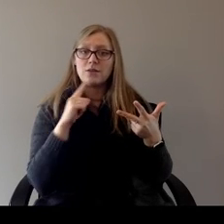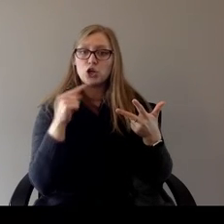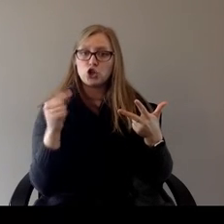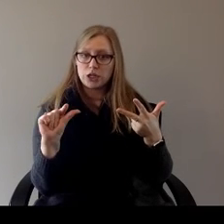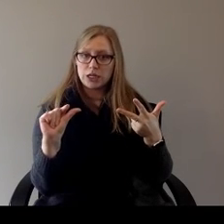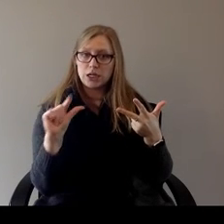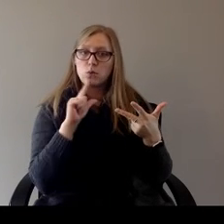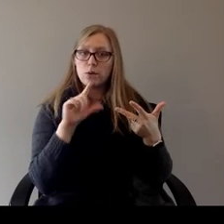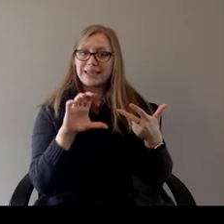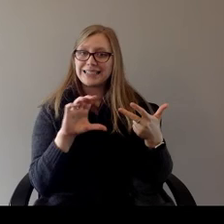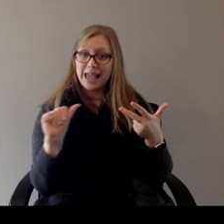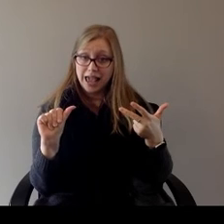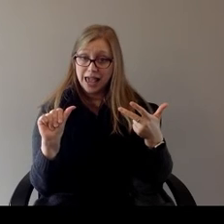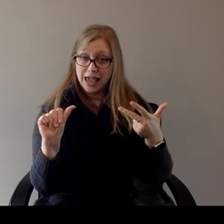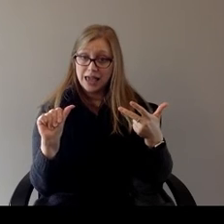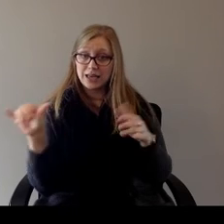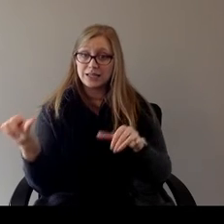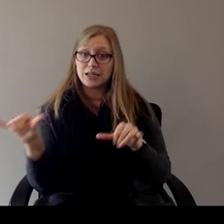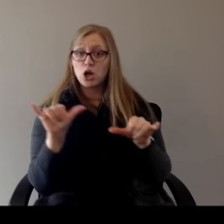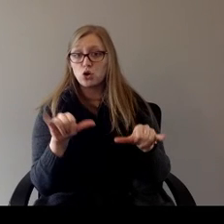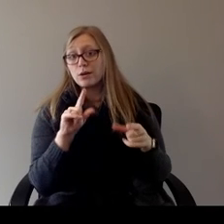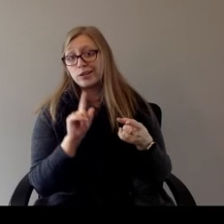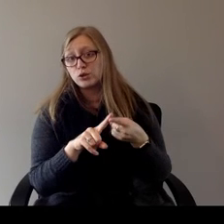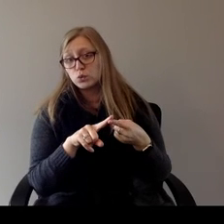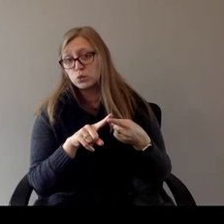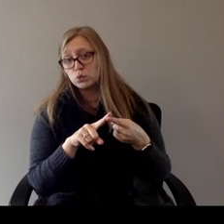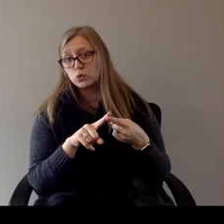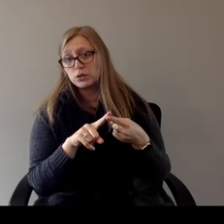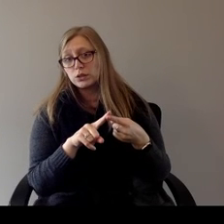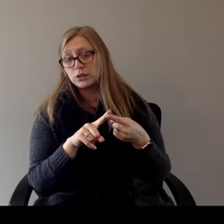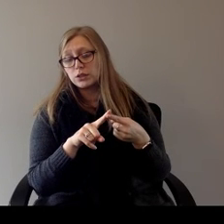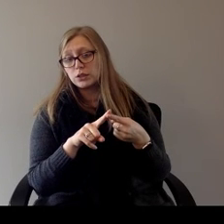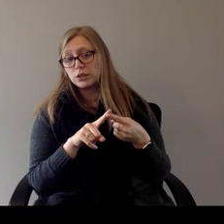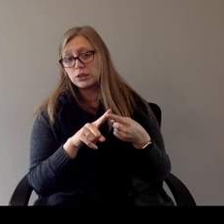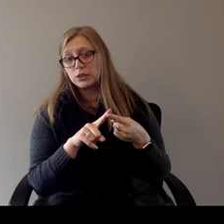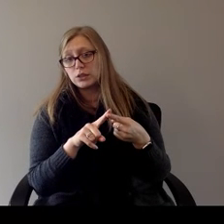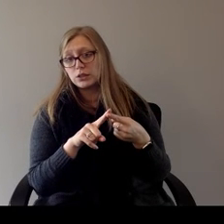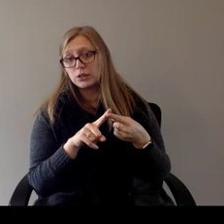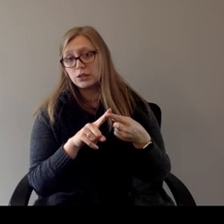CA, and that's going to be congruent. And so here I